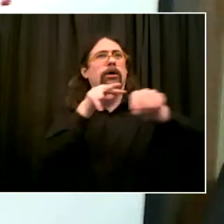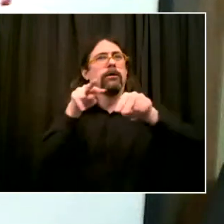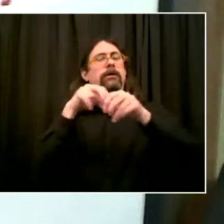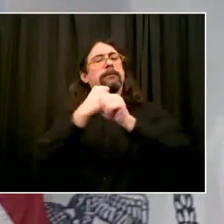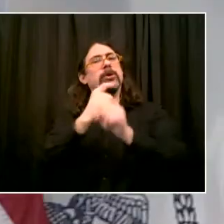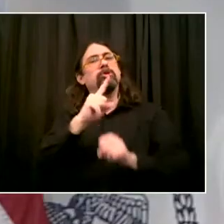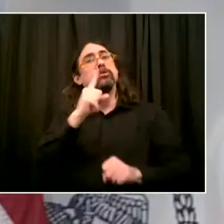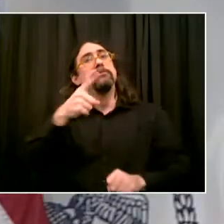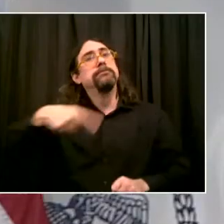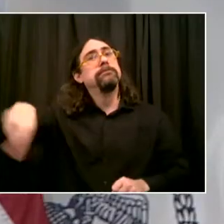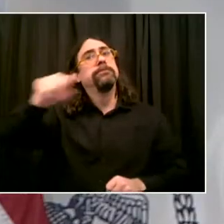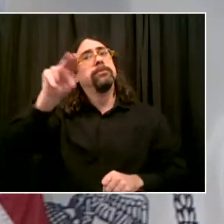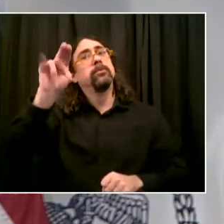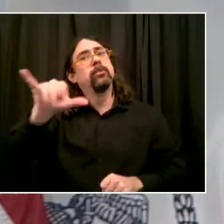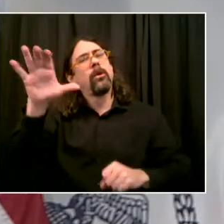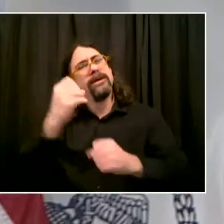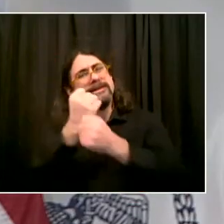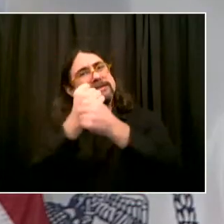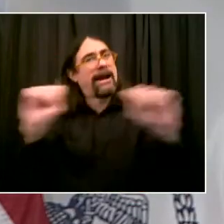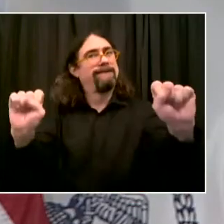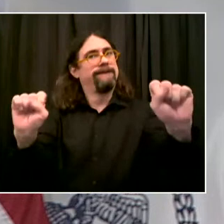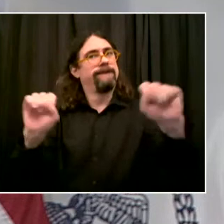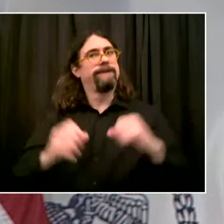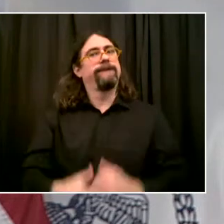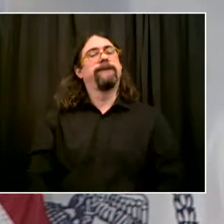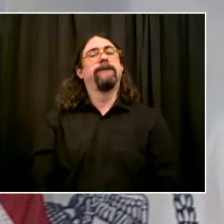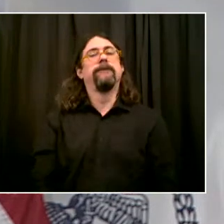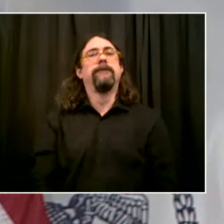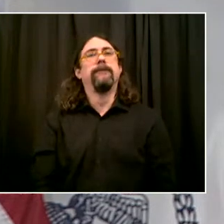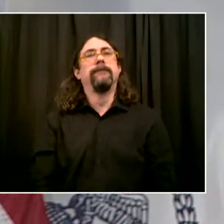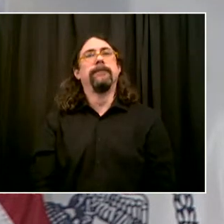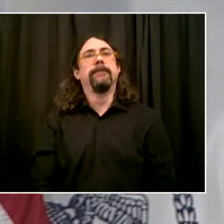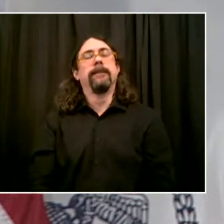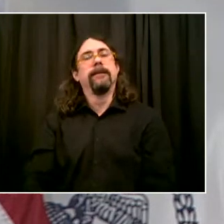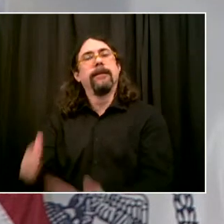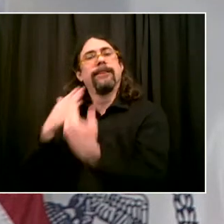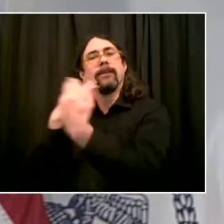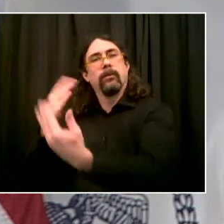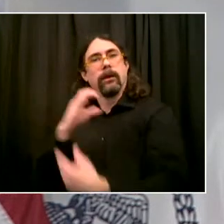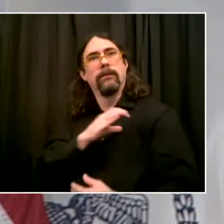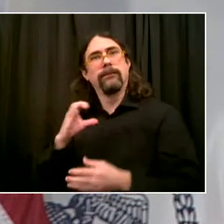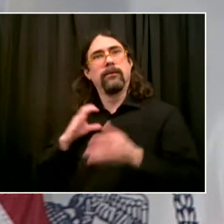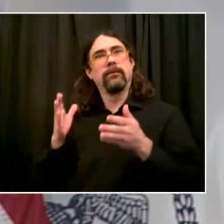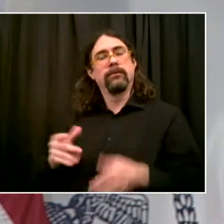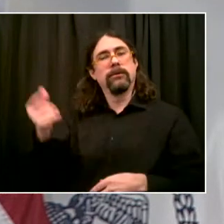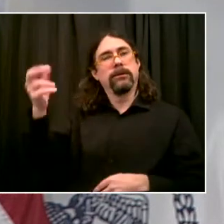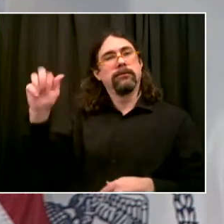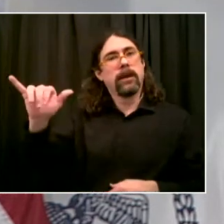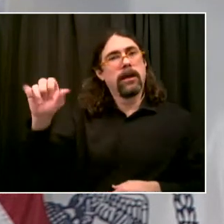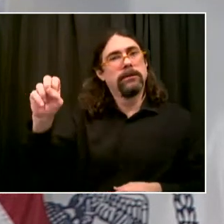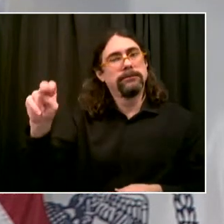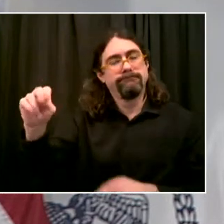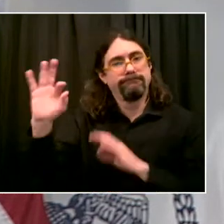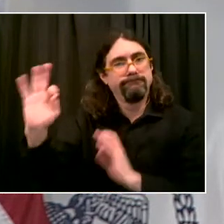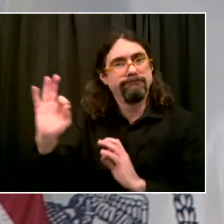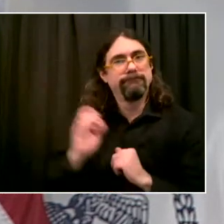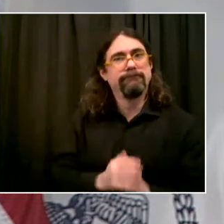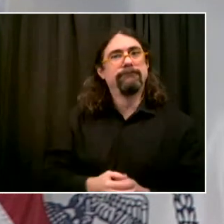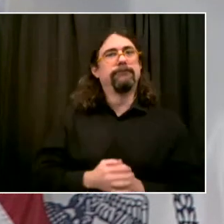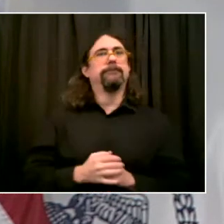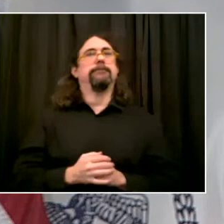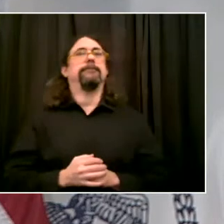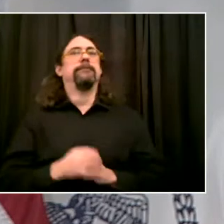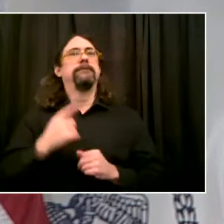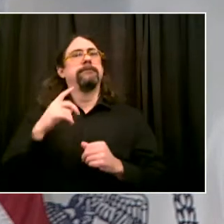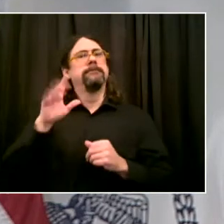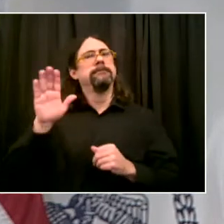themselves. Thank you. Thank you so much, Commissioner Grayson, and thank you to all the men and women of the sanitation department who are right now doing the work, getting ready to fight this